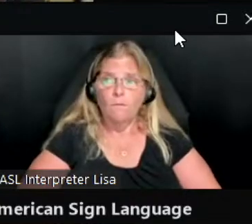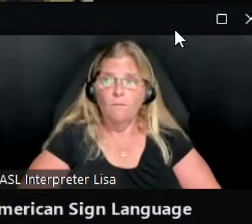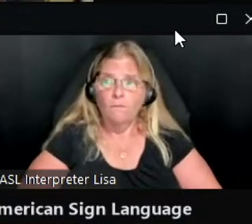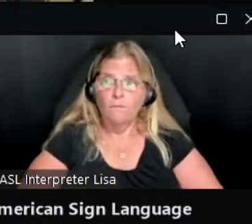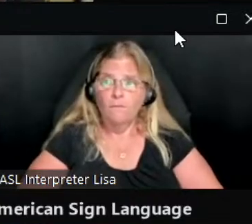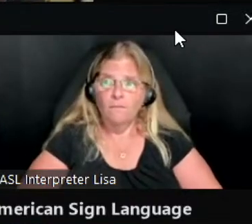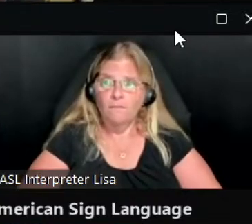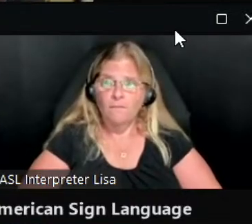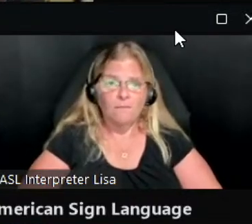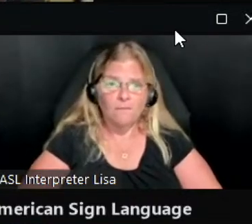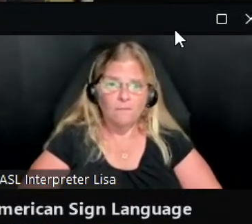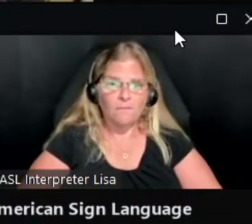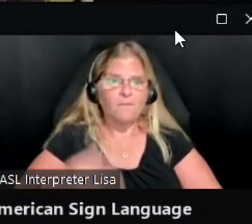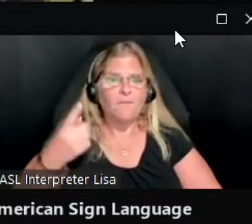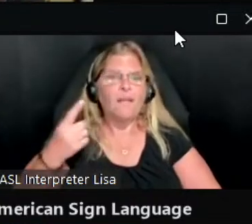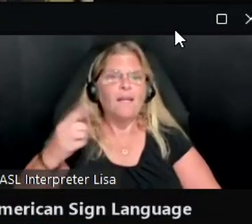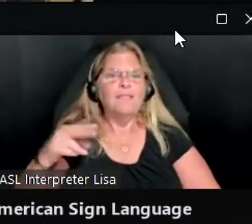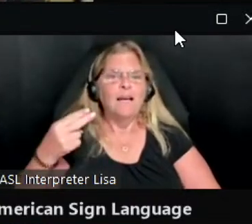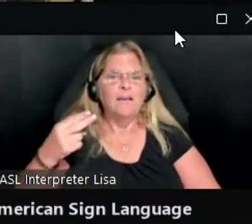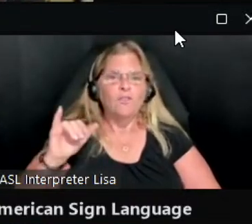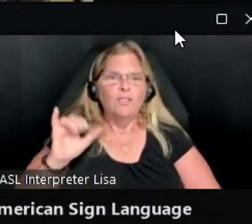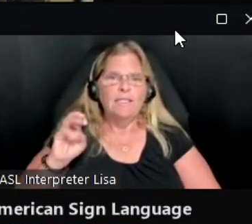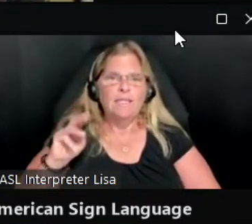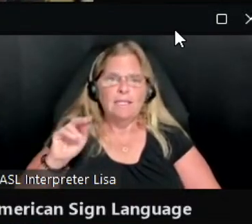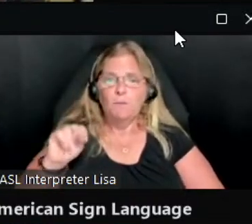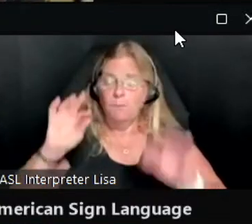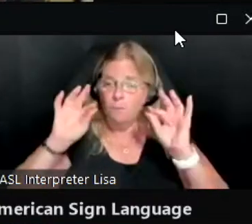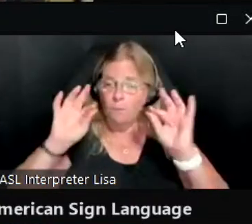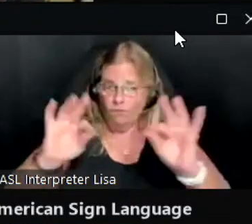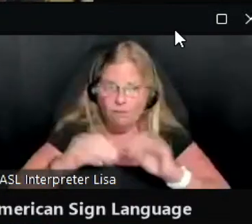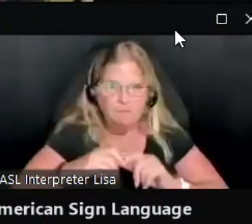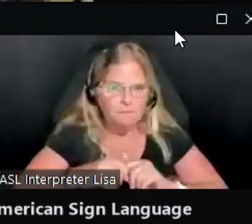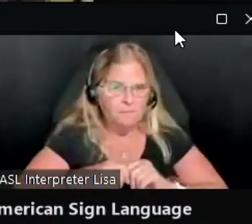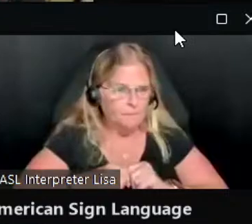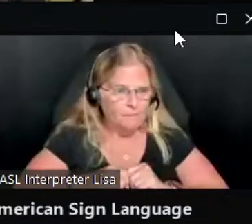good, Dr. Excellent. I don't think I'm supposed to talk. So.